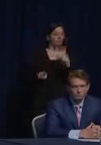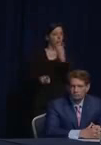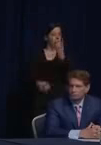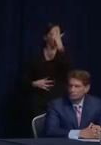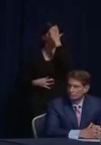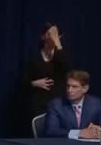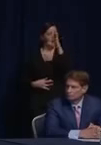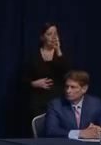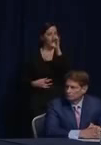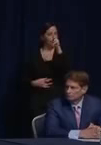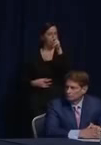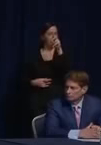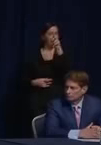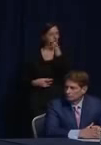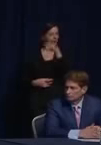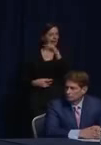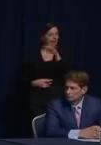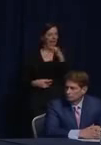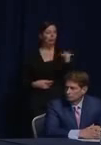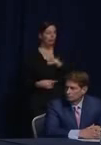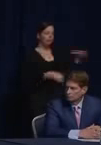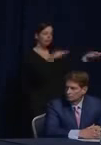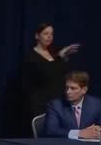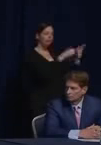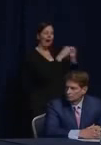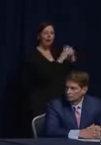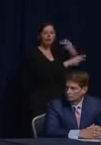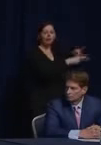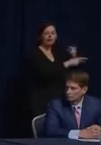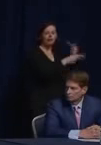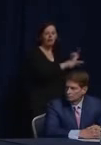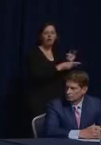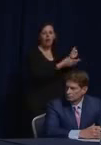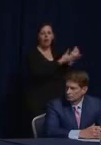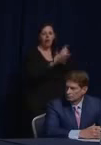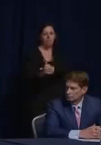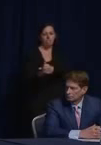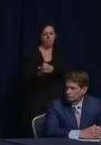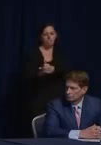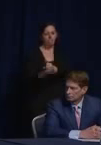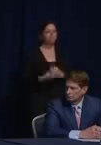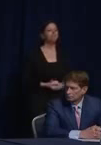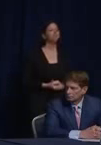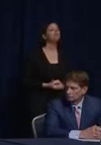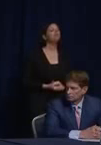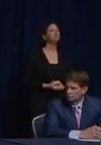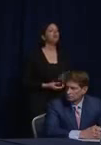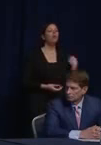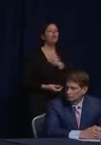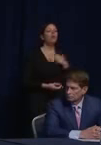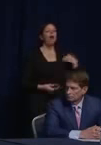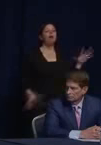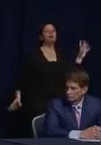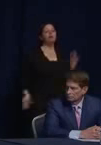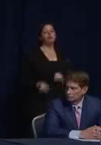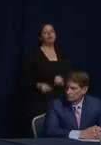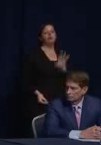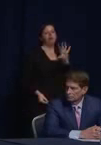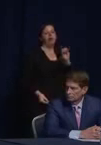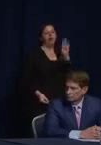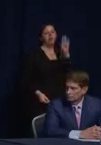The department has identified positive cases of COVID-19 in 6 nursing